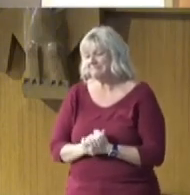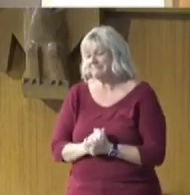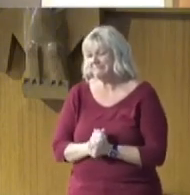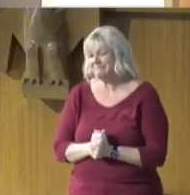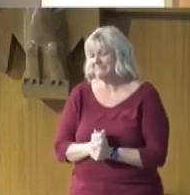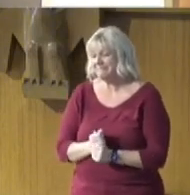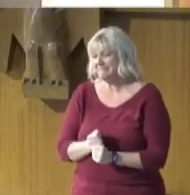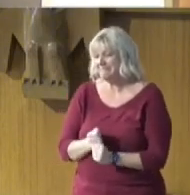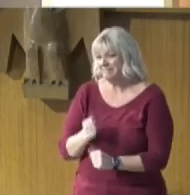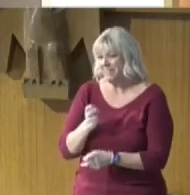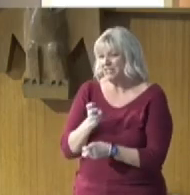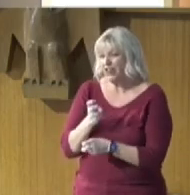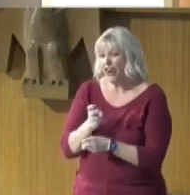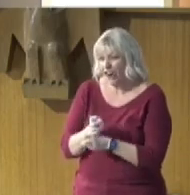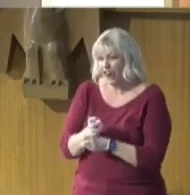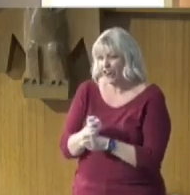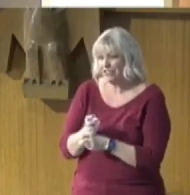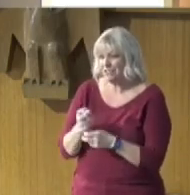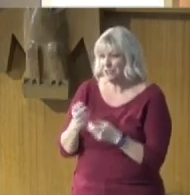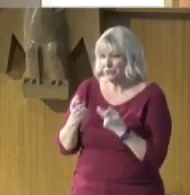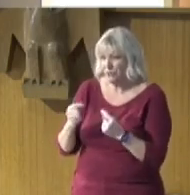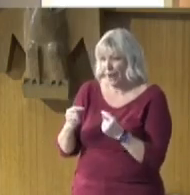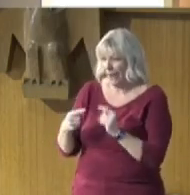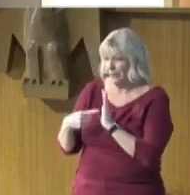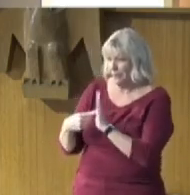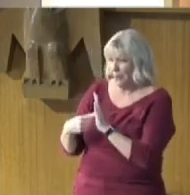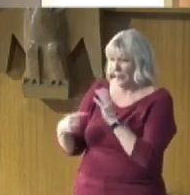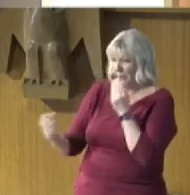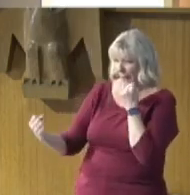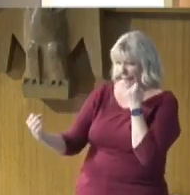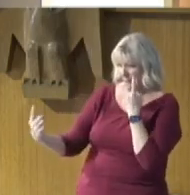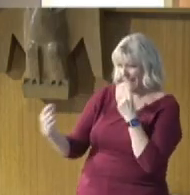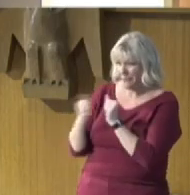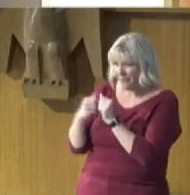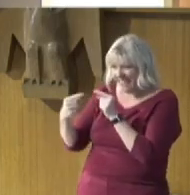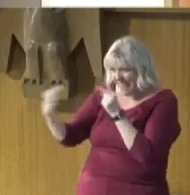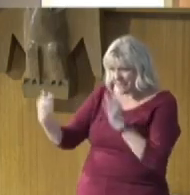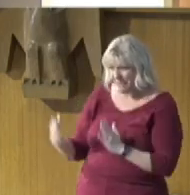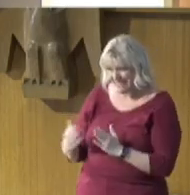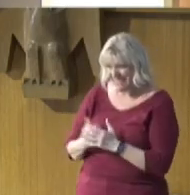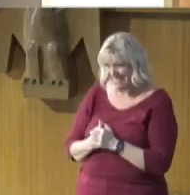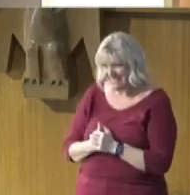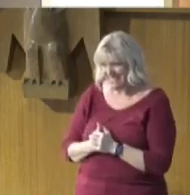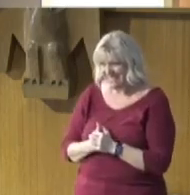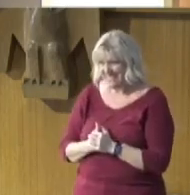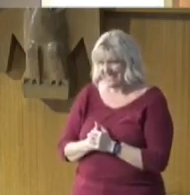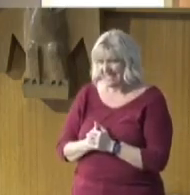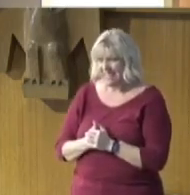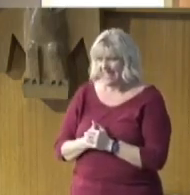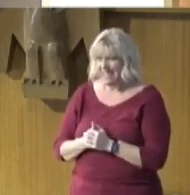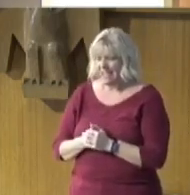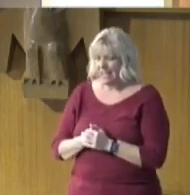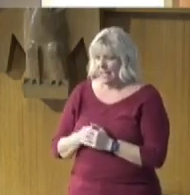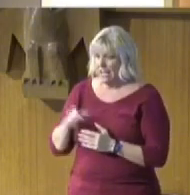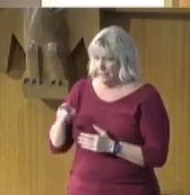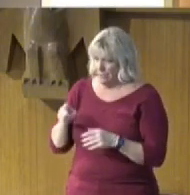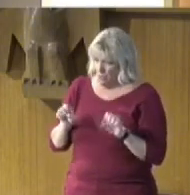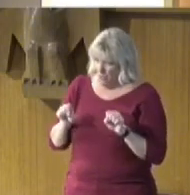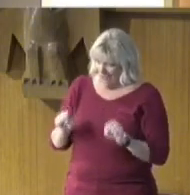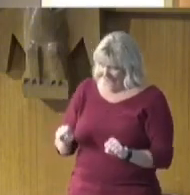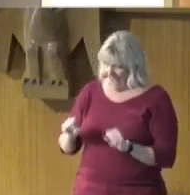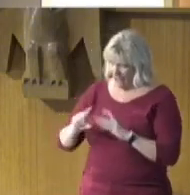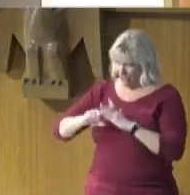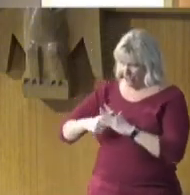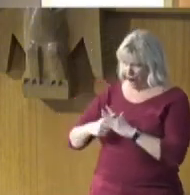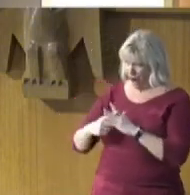It's hard to empathize with your enemies, right? And when you are able to start empathizing,